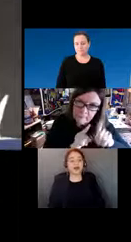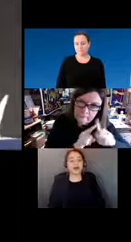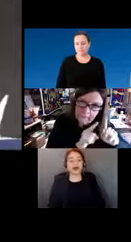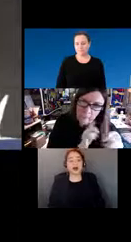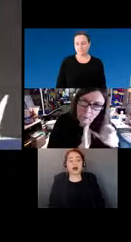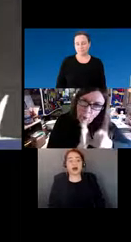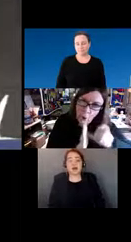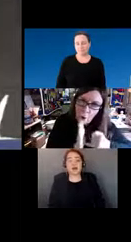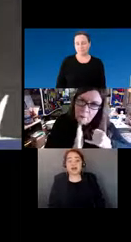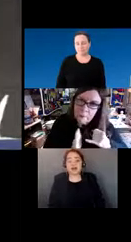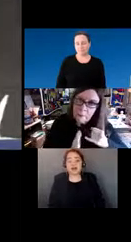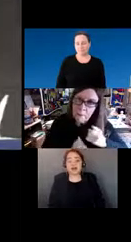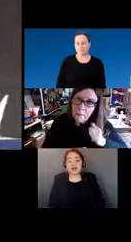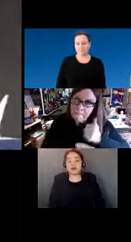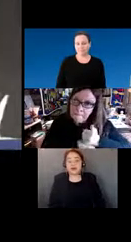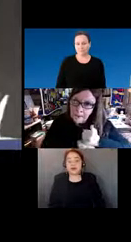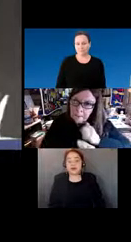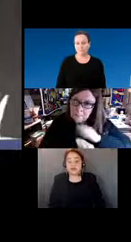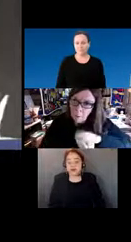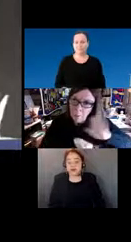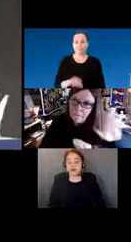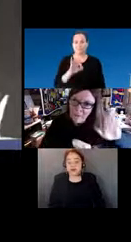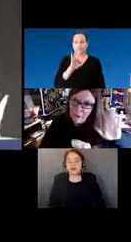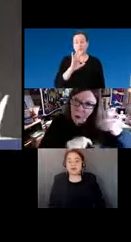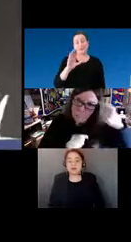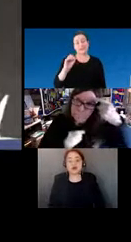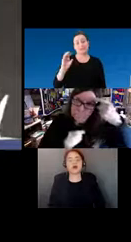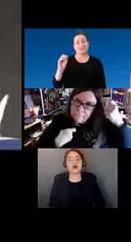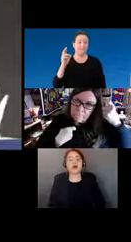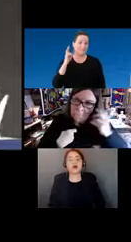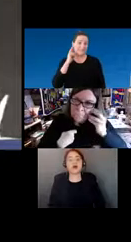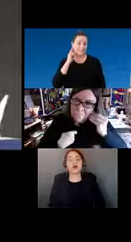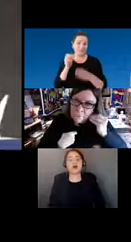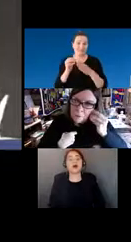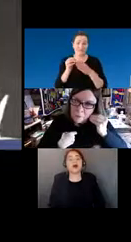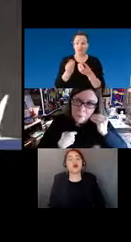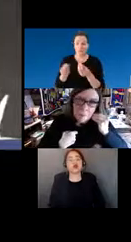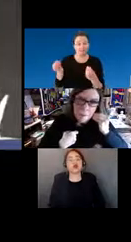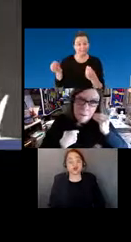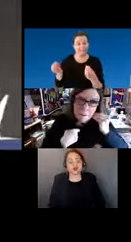Over 300 deaf students made these paintings based on their own